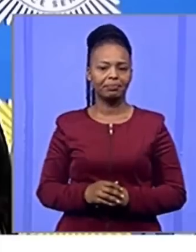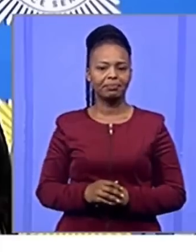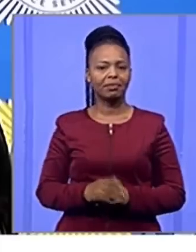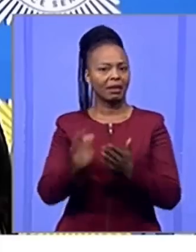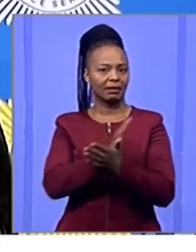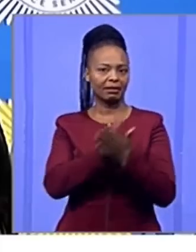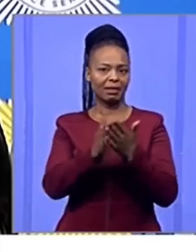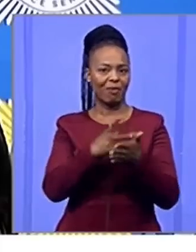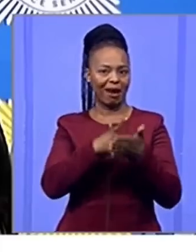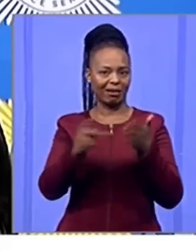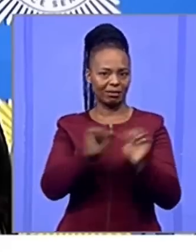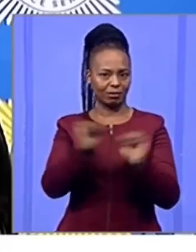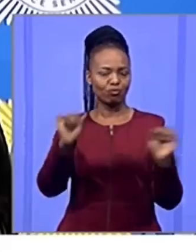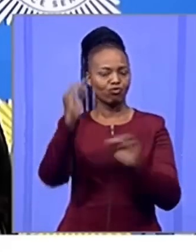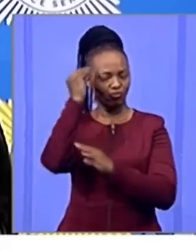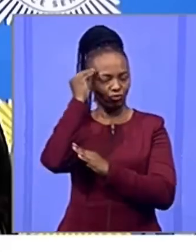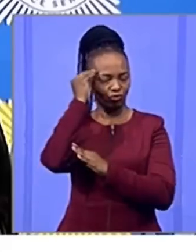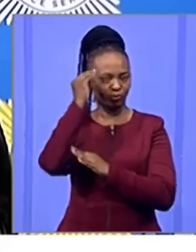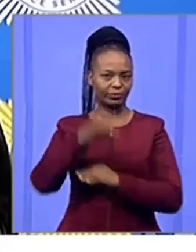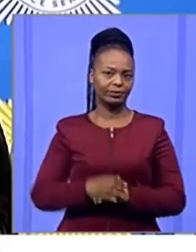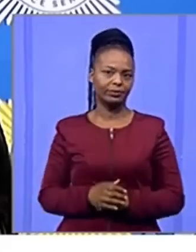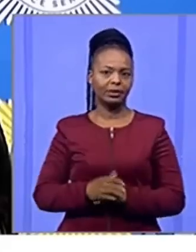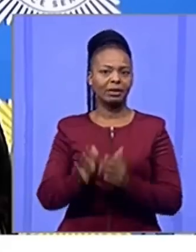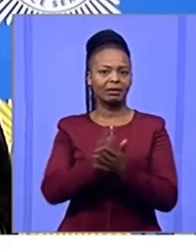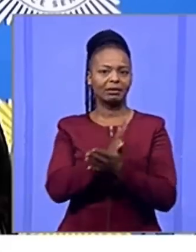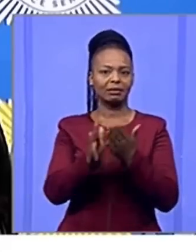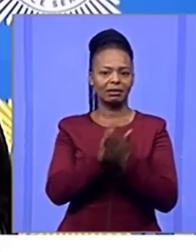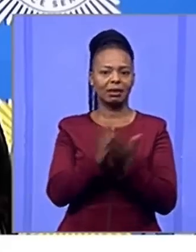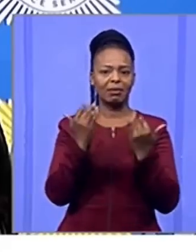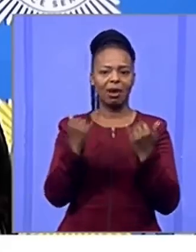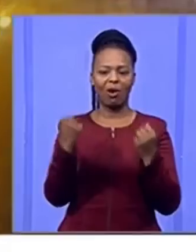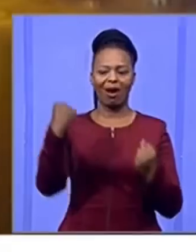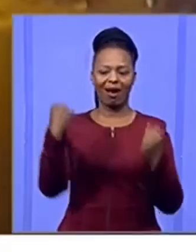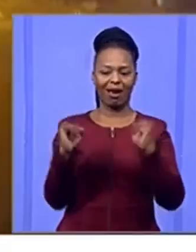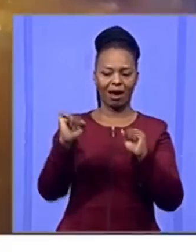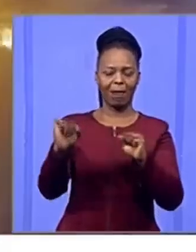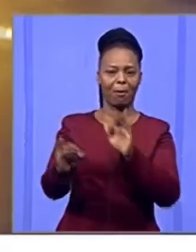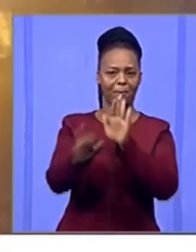some of them by address, some of them by the cars they drive.